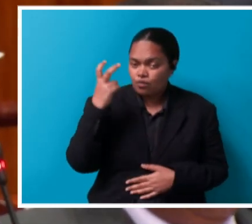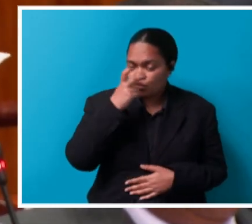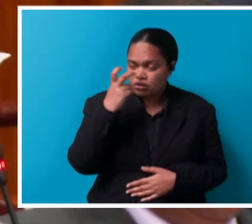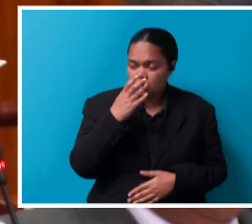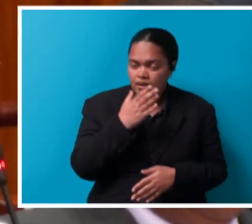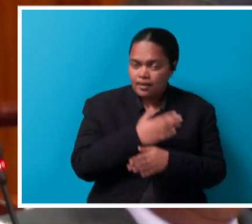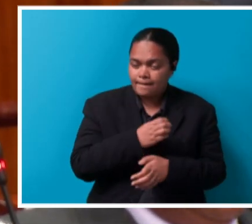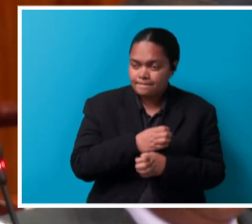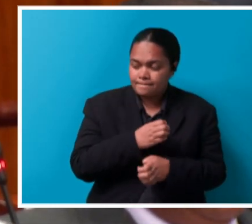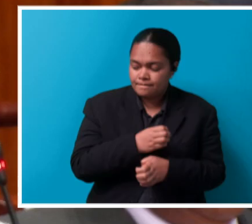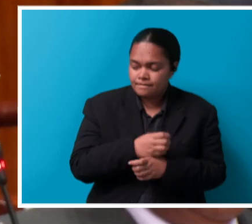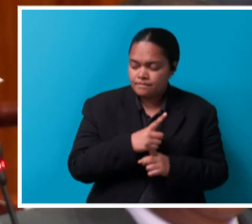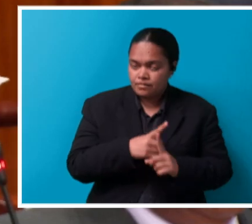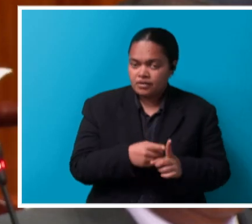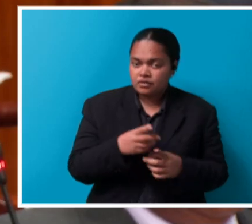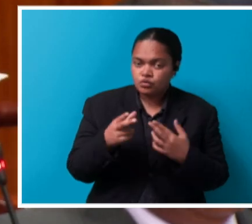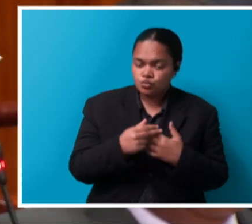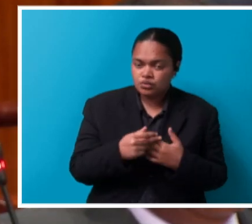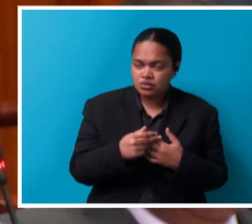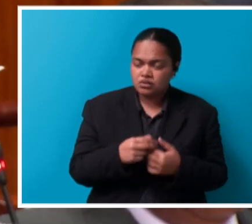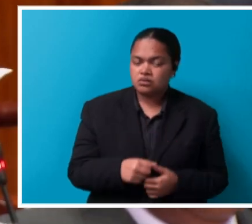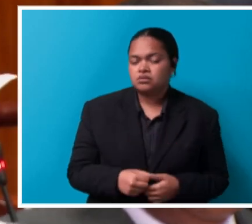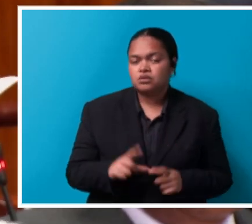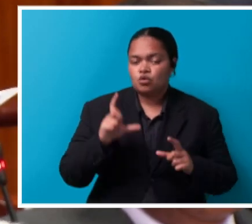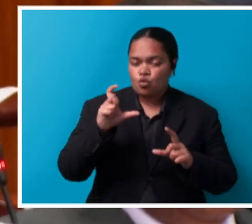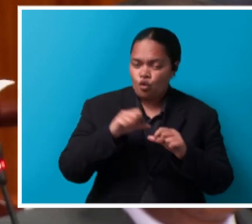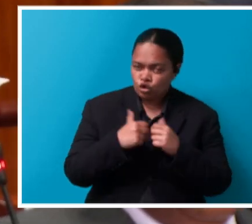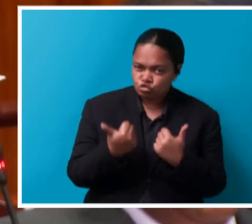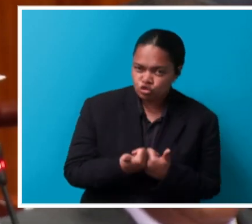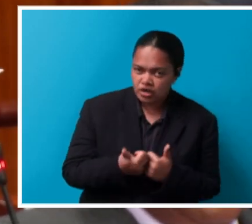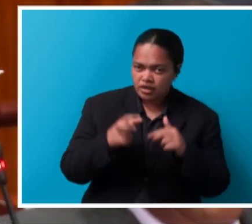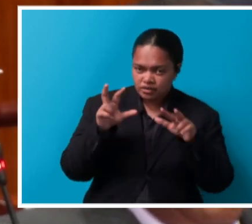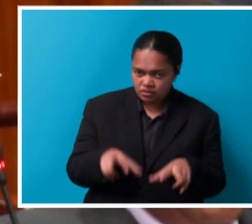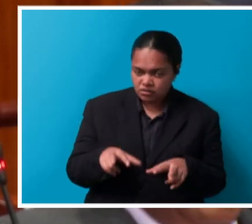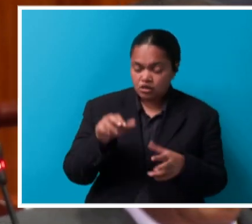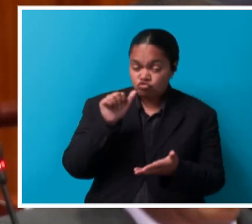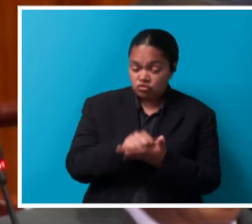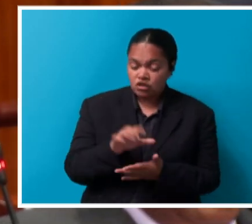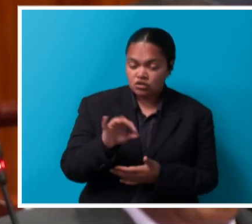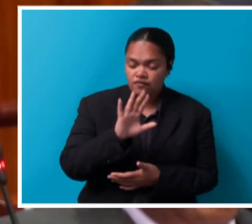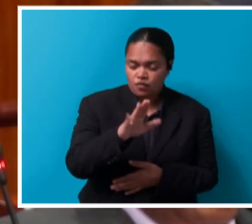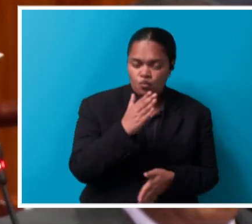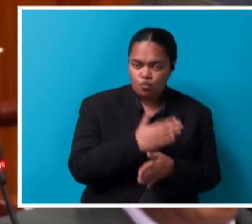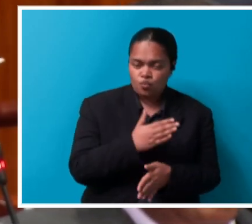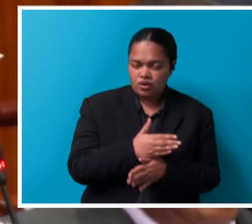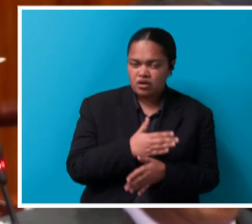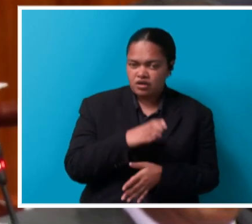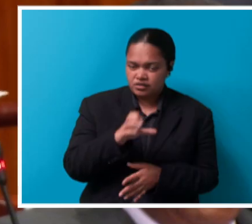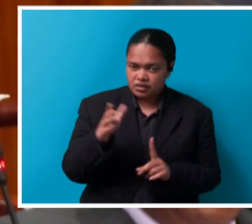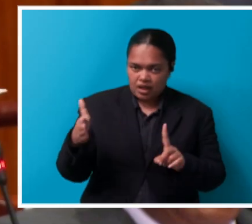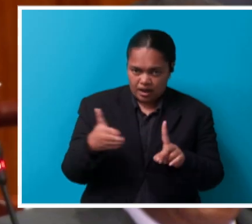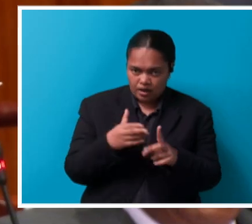compliance with the terms and conditions of employment contracts, ensuring that the rights of our workers are upheld in line with the